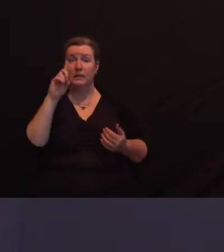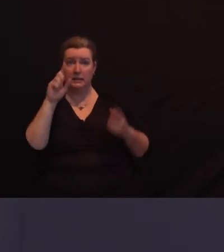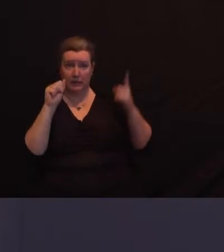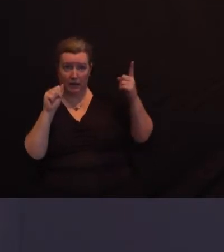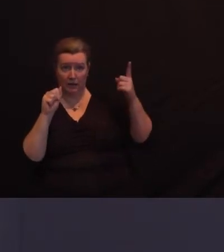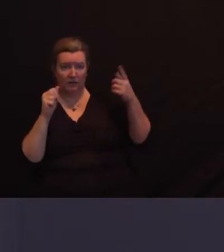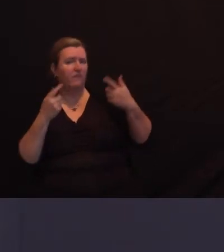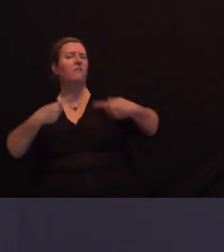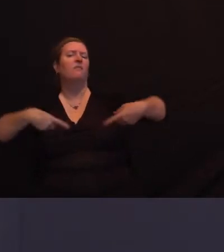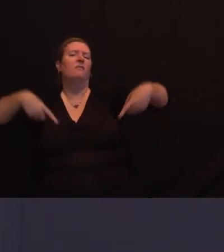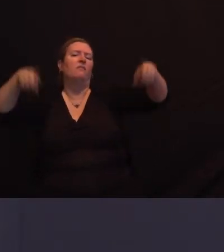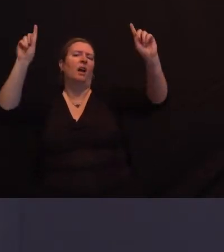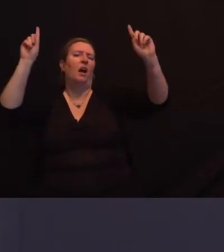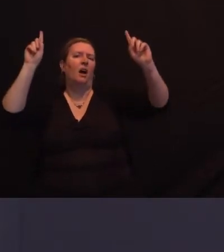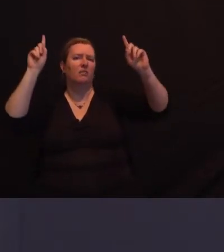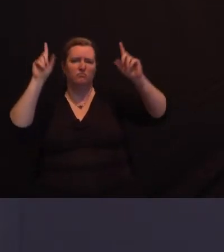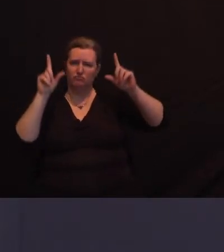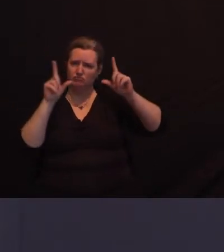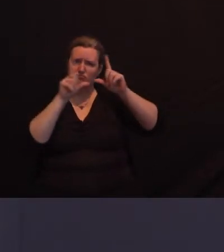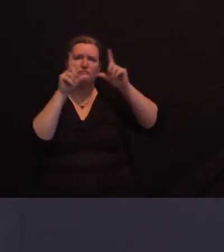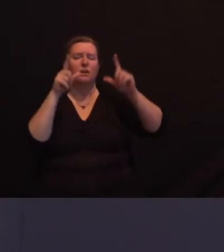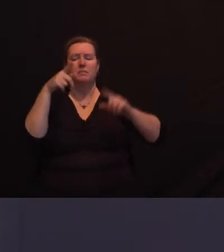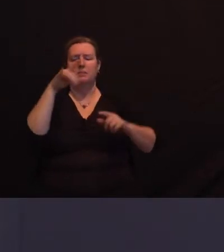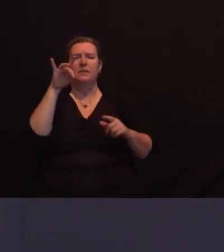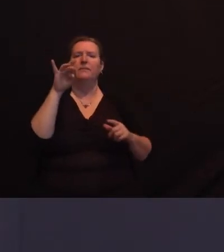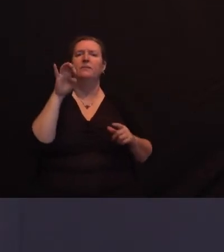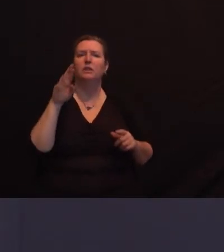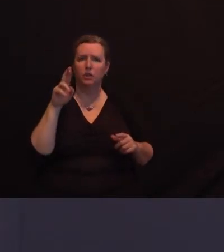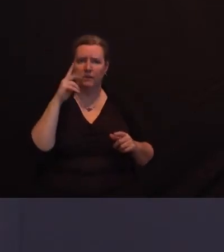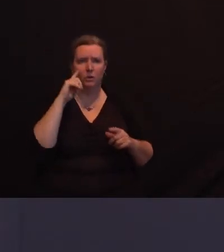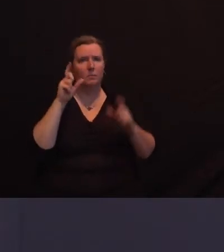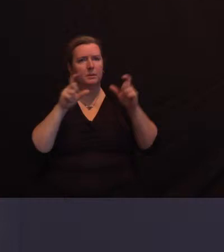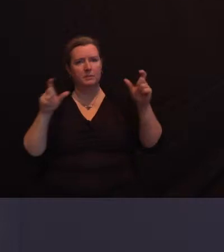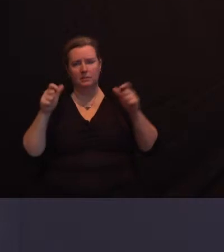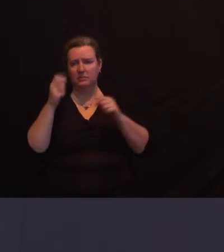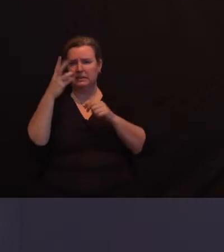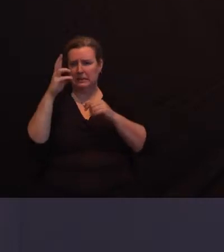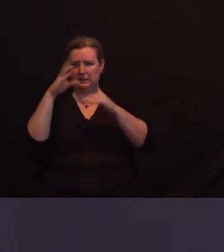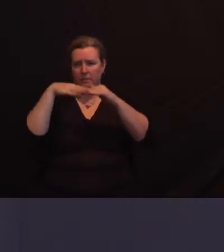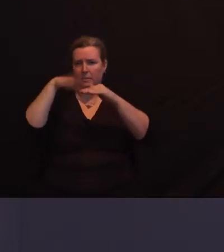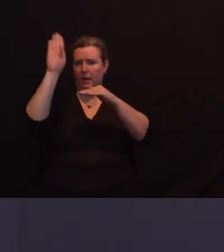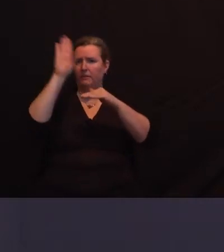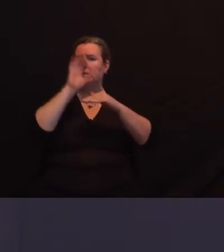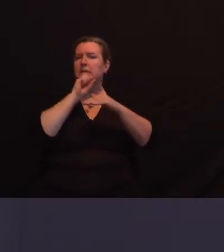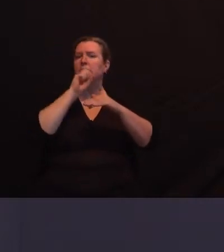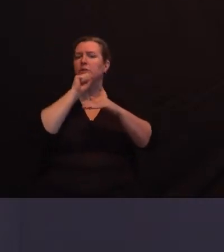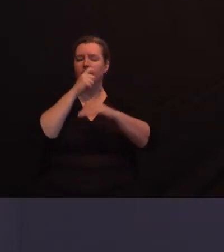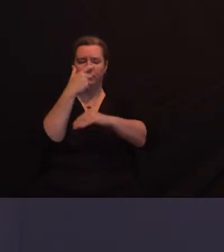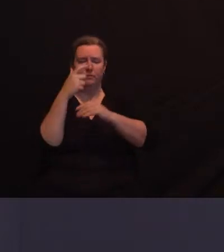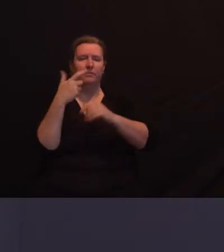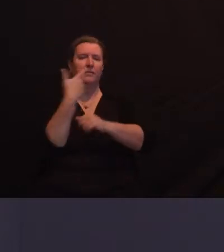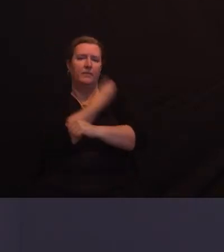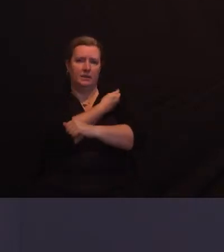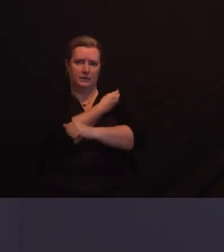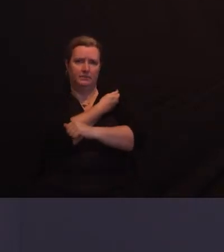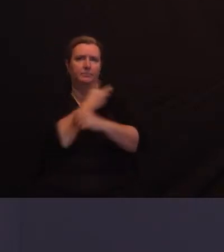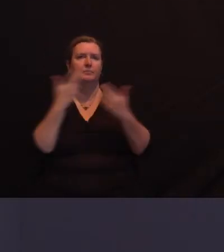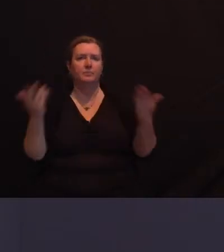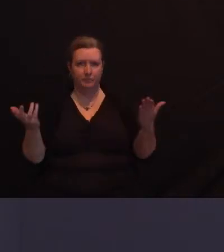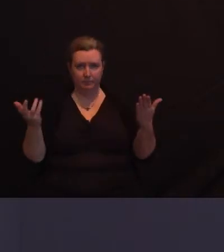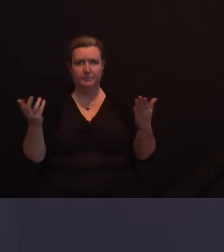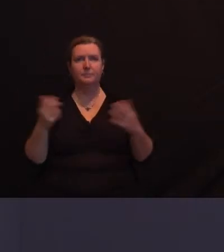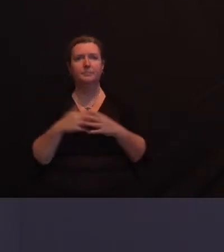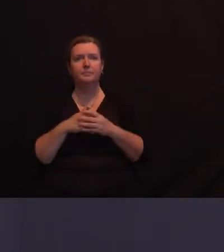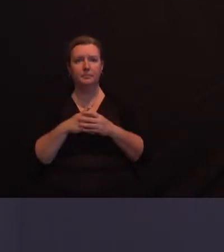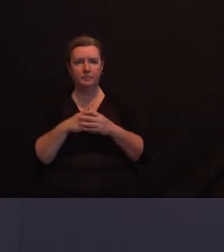licensed the vaccine we know as Pfizer for those individuals 16 years of age and older will persuade those who have